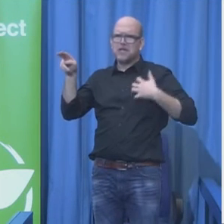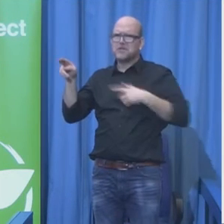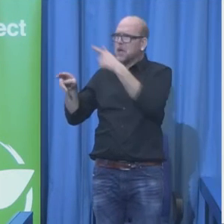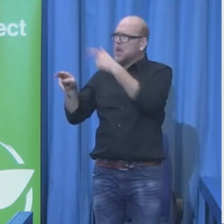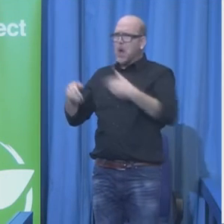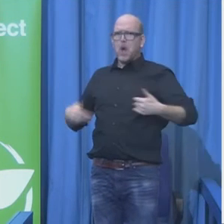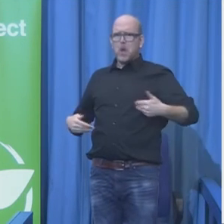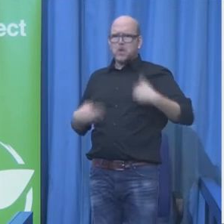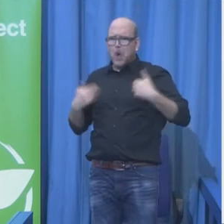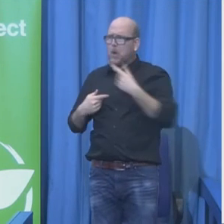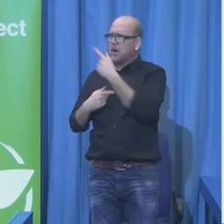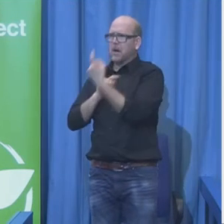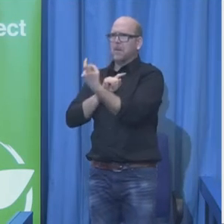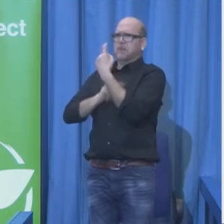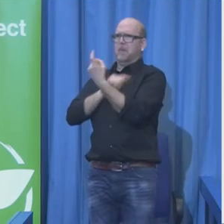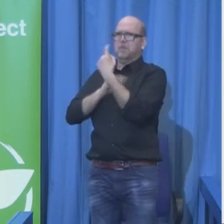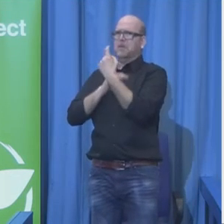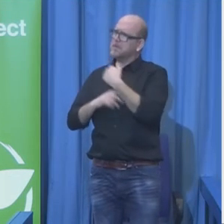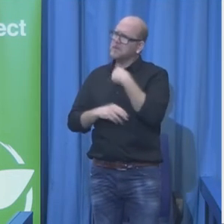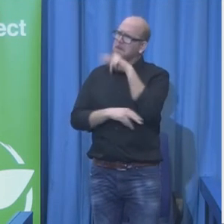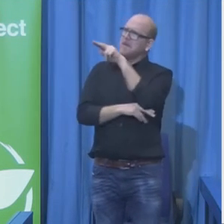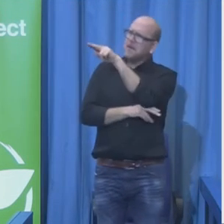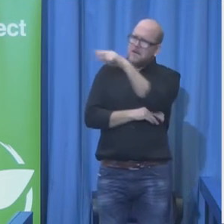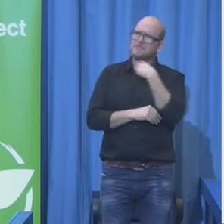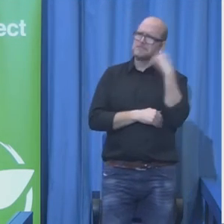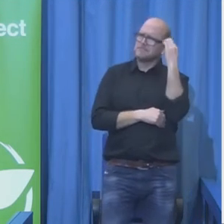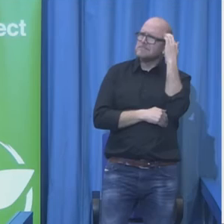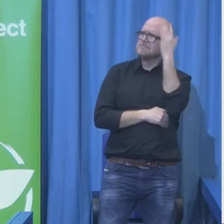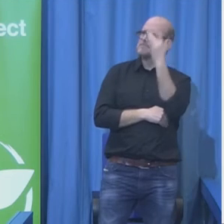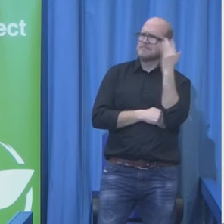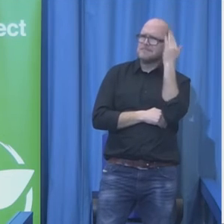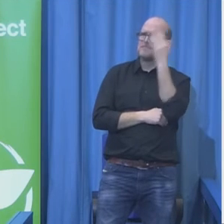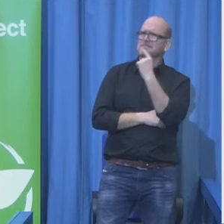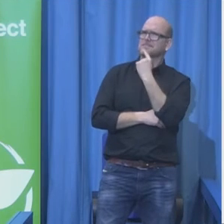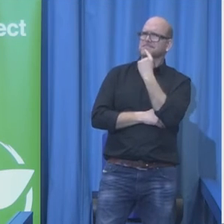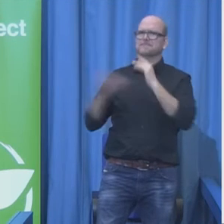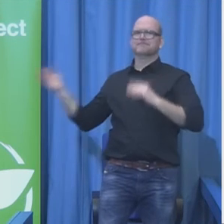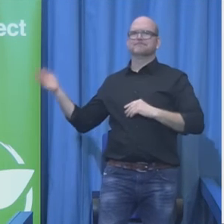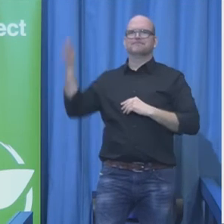we'll be happy to answer. The gentleman over there with glasses, yes.